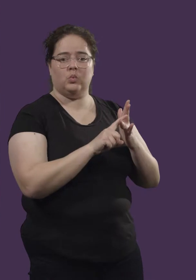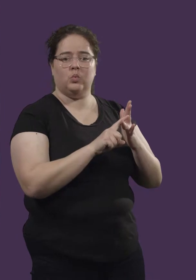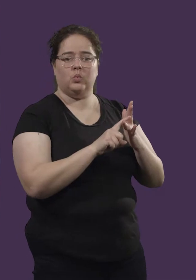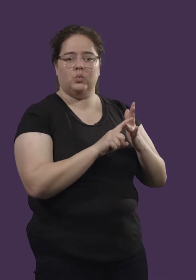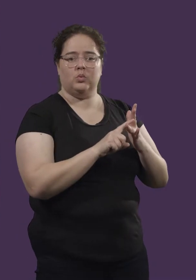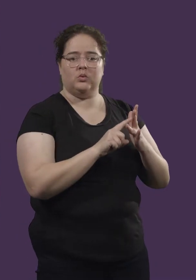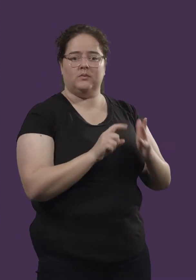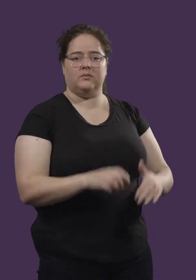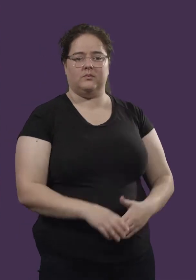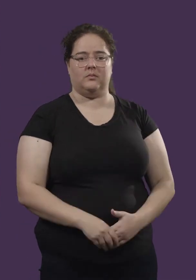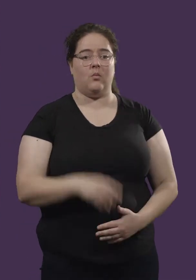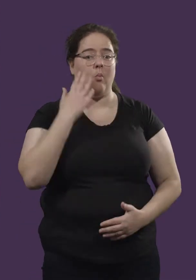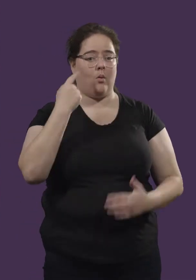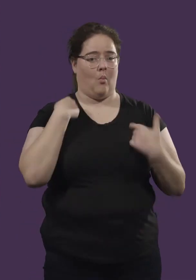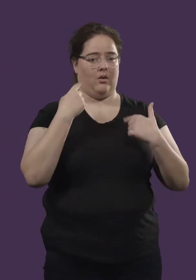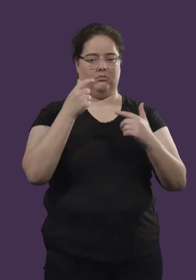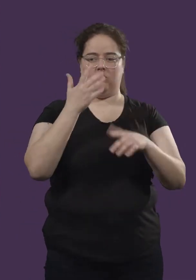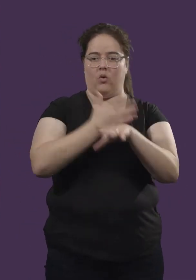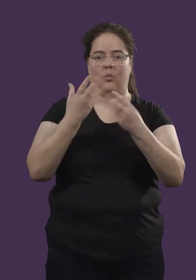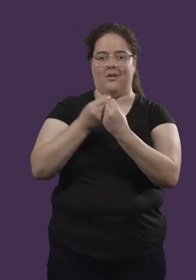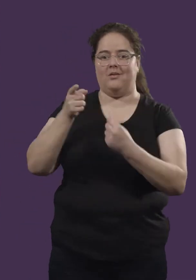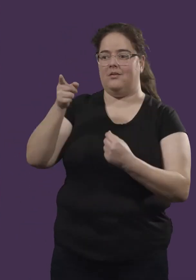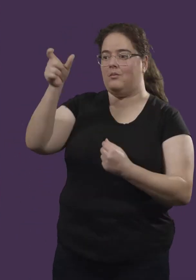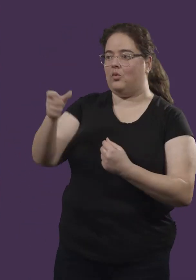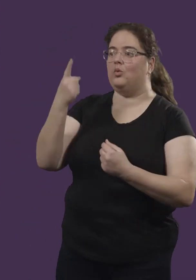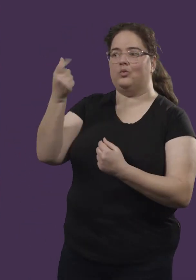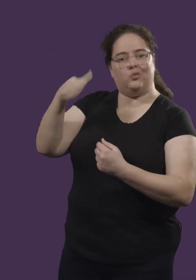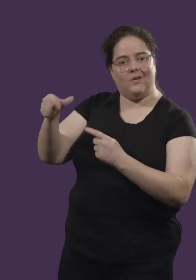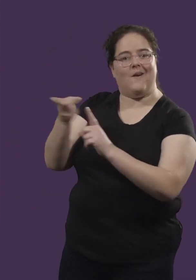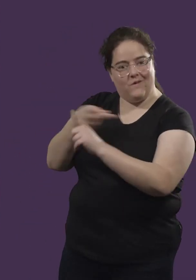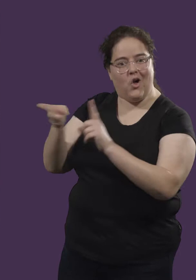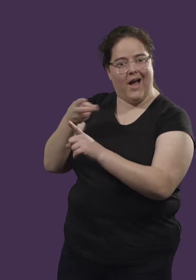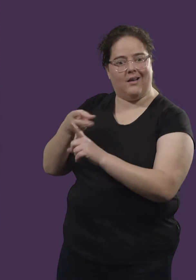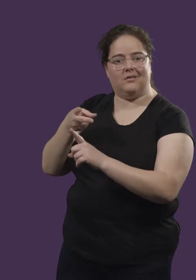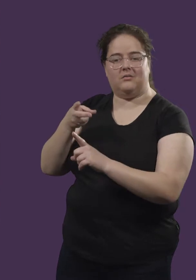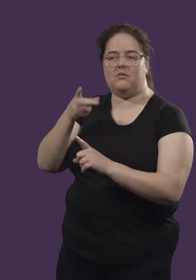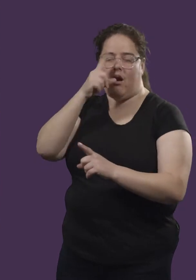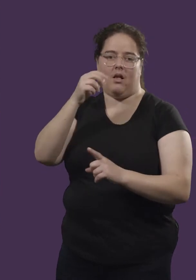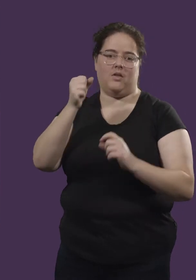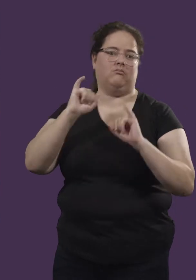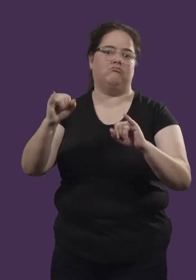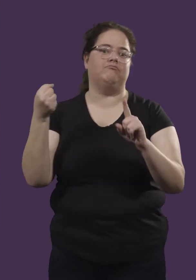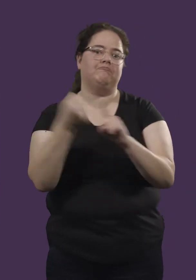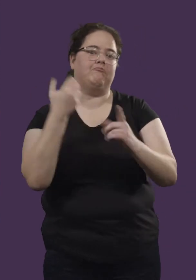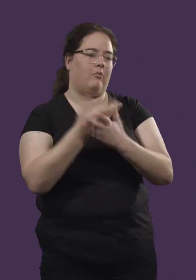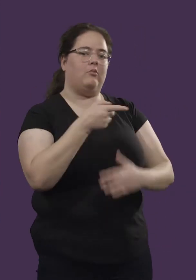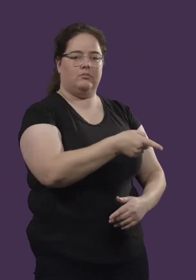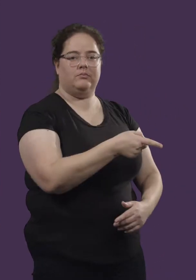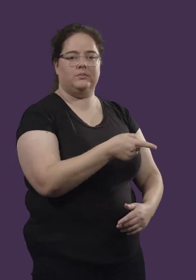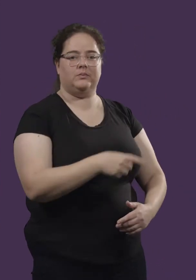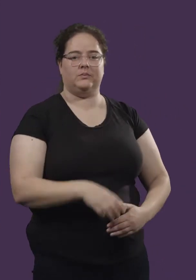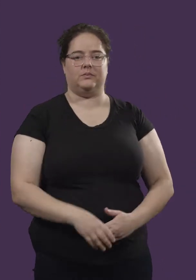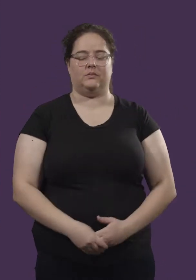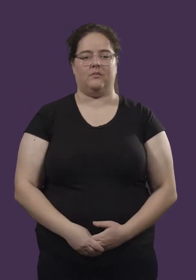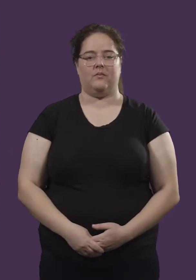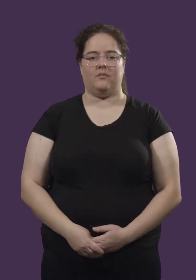what we do with the person using violence, the man who's using the violence, can have negative impacts towards her. I think one thing that Leela